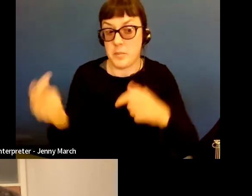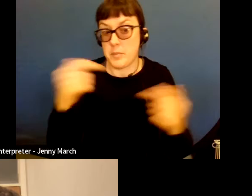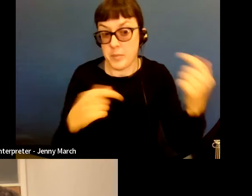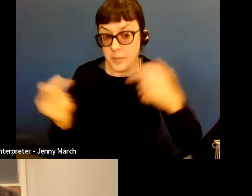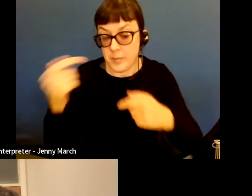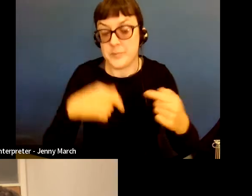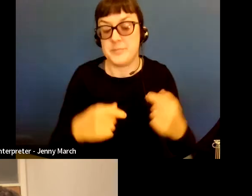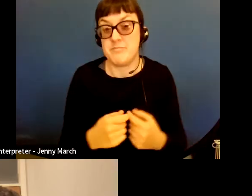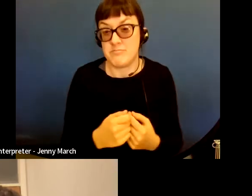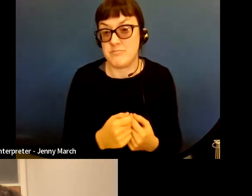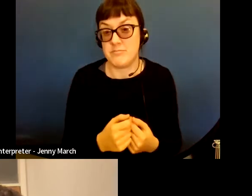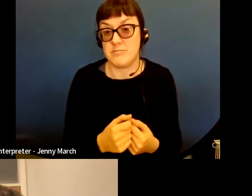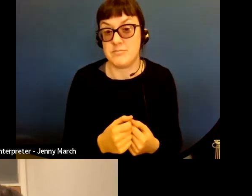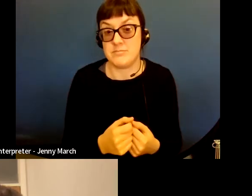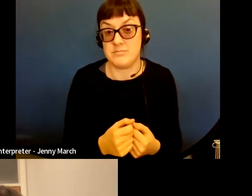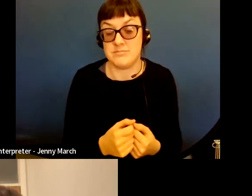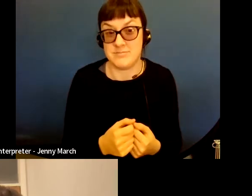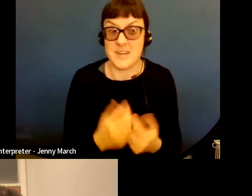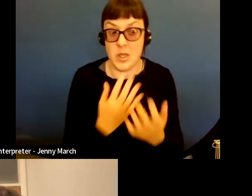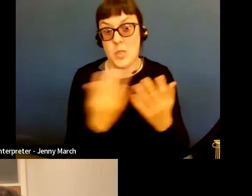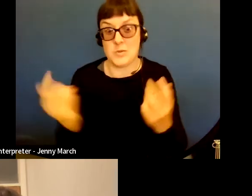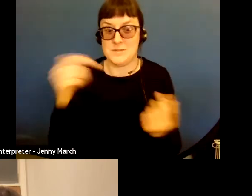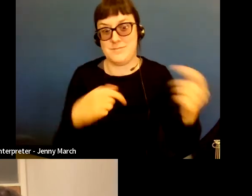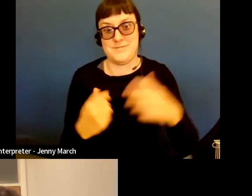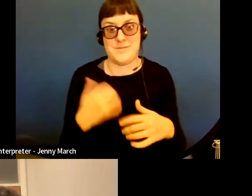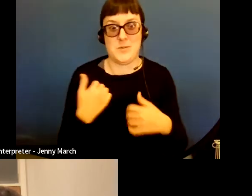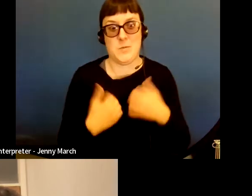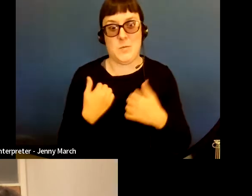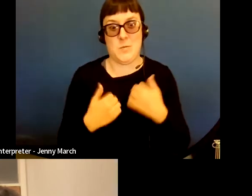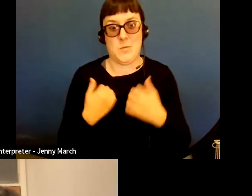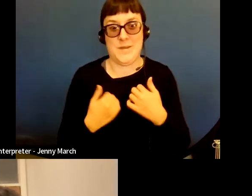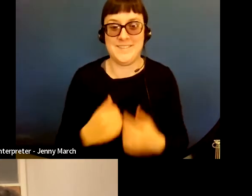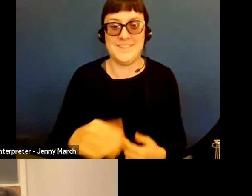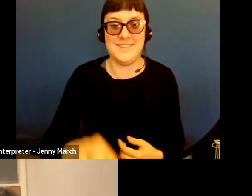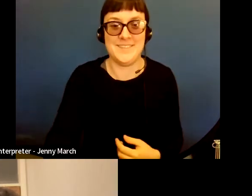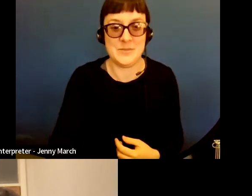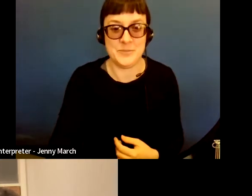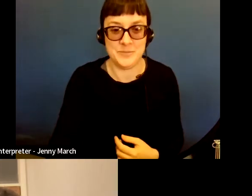join, but it looks like you're all hurrying in now, which is great to see.